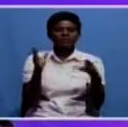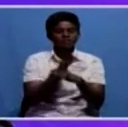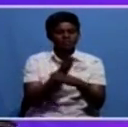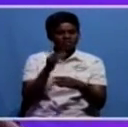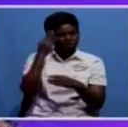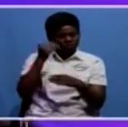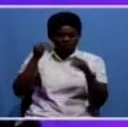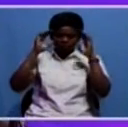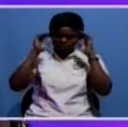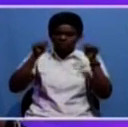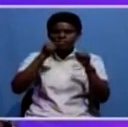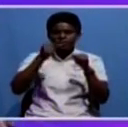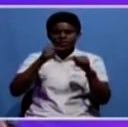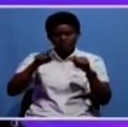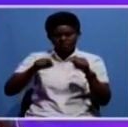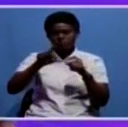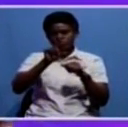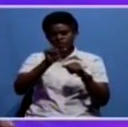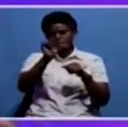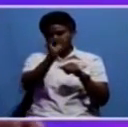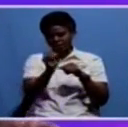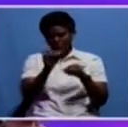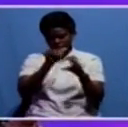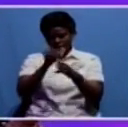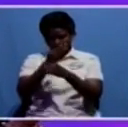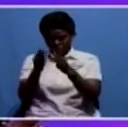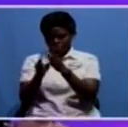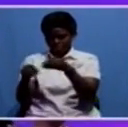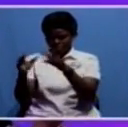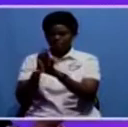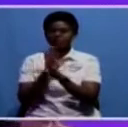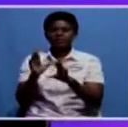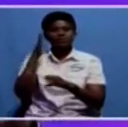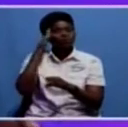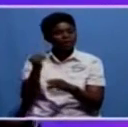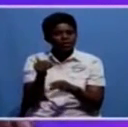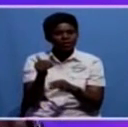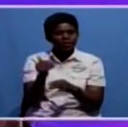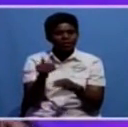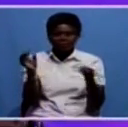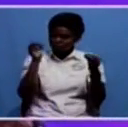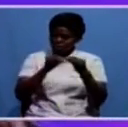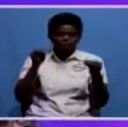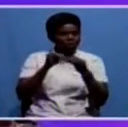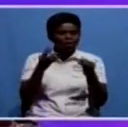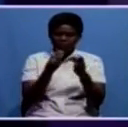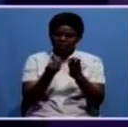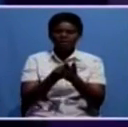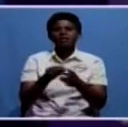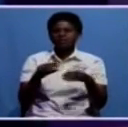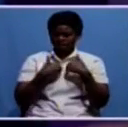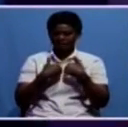why the president said we need 20% in construction to go to Zambians. Why? Because it's a lot of money being expended